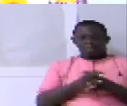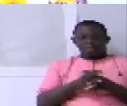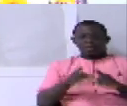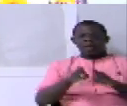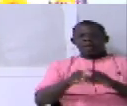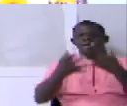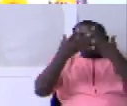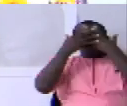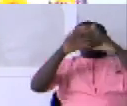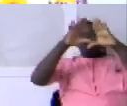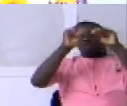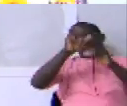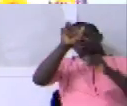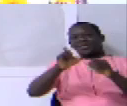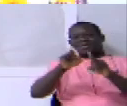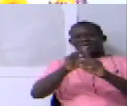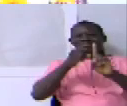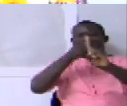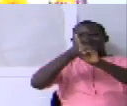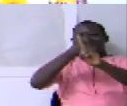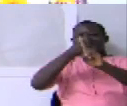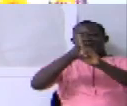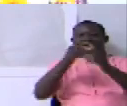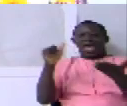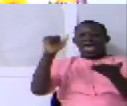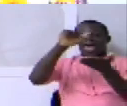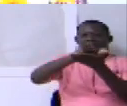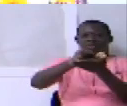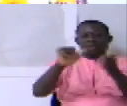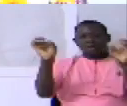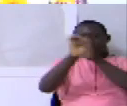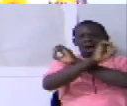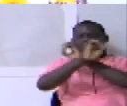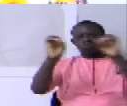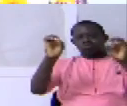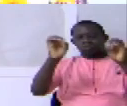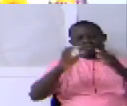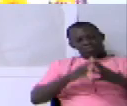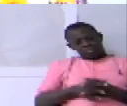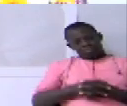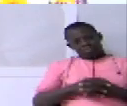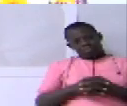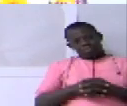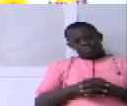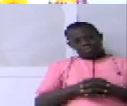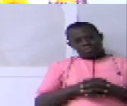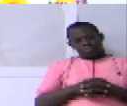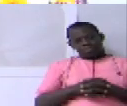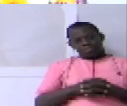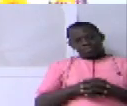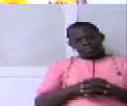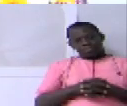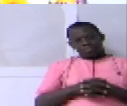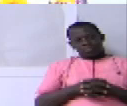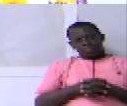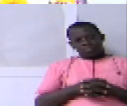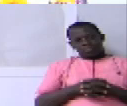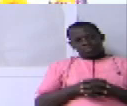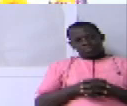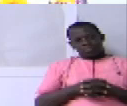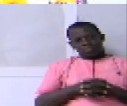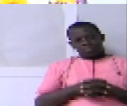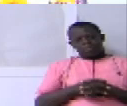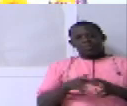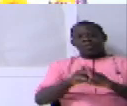Prison officers, we don't have risk allowances. Prison do kulalo mbuka kolea alawanso sotong ku koleng alawanso mbuka